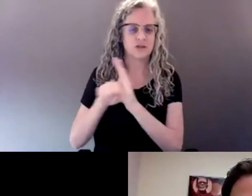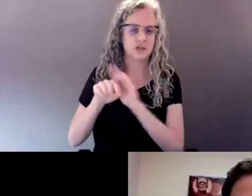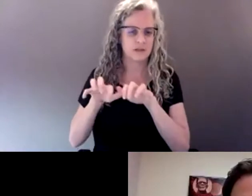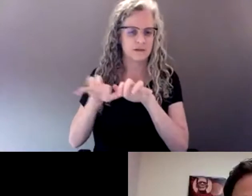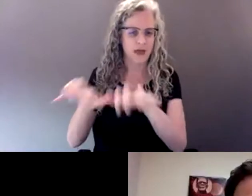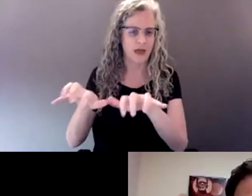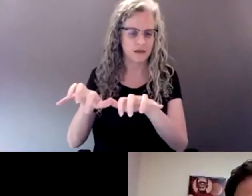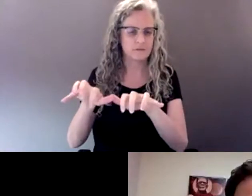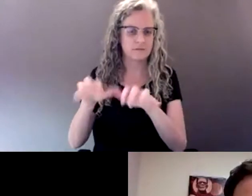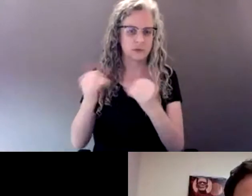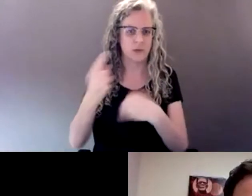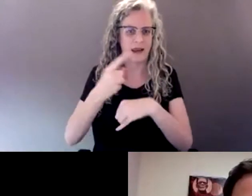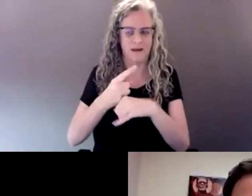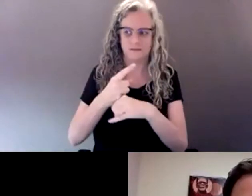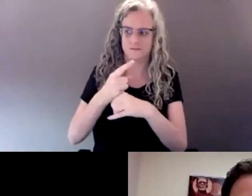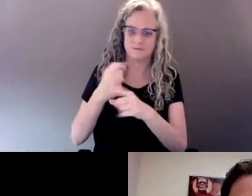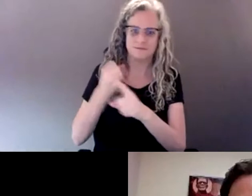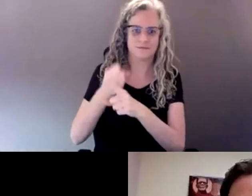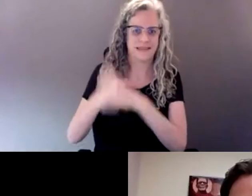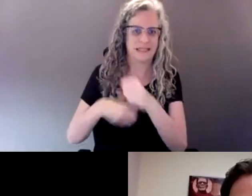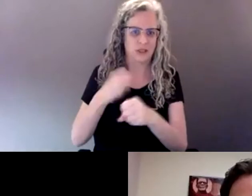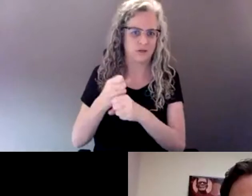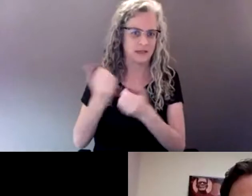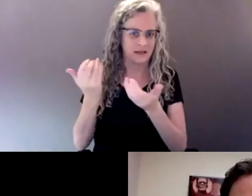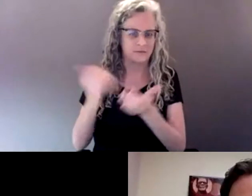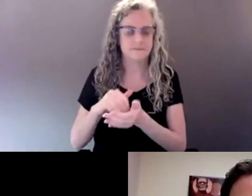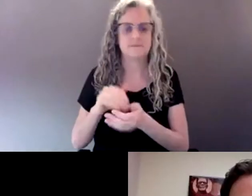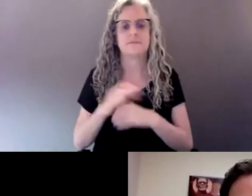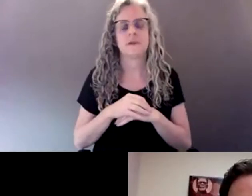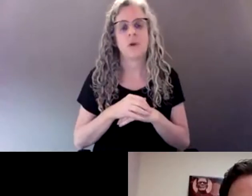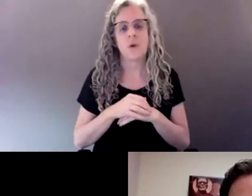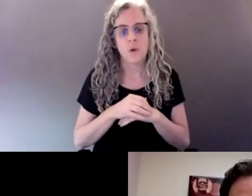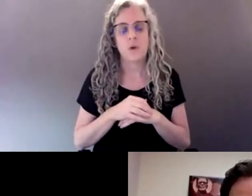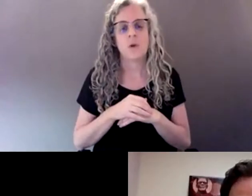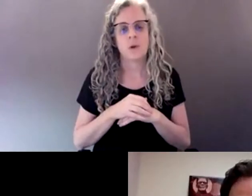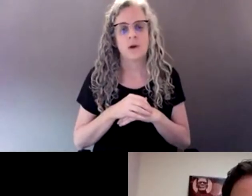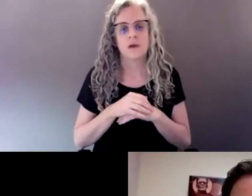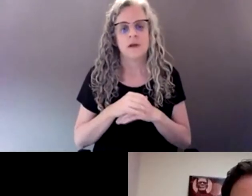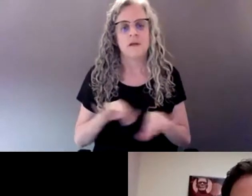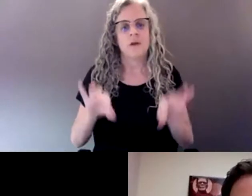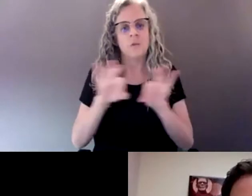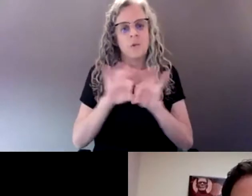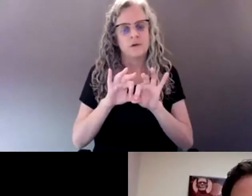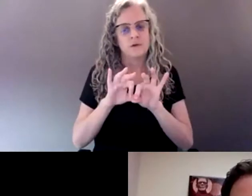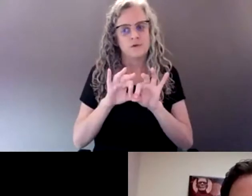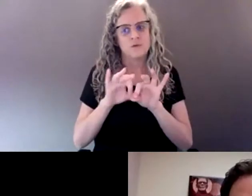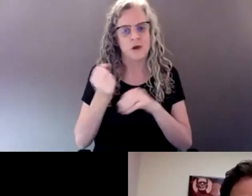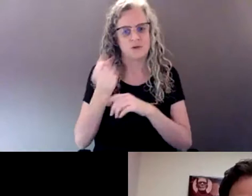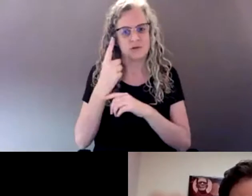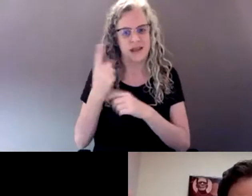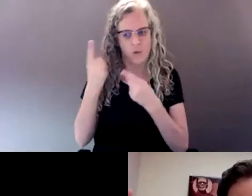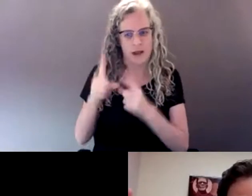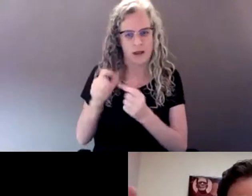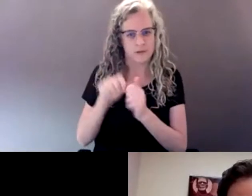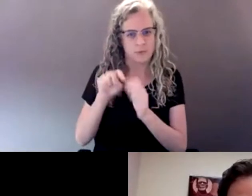I think it's similarly important for us to sort of seek to understand the dynamic of genocide. And part of